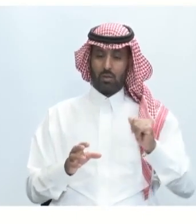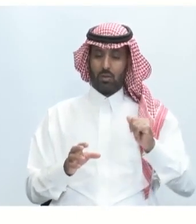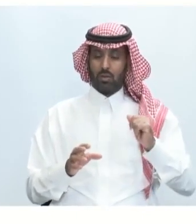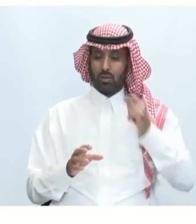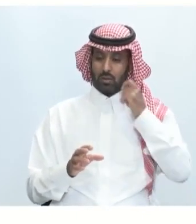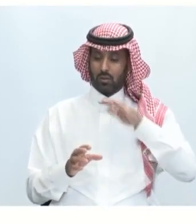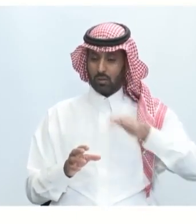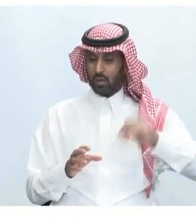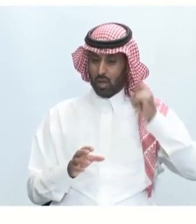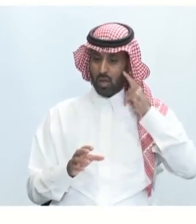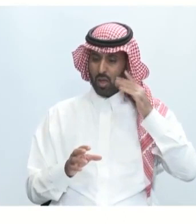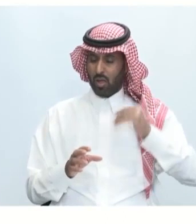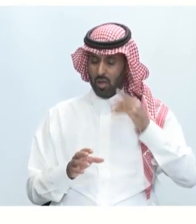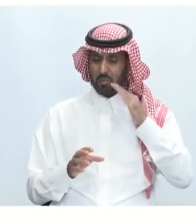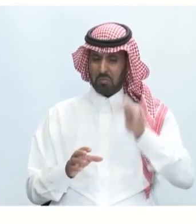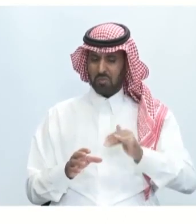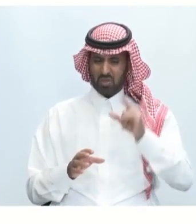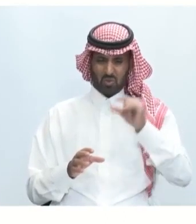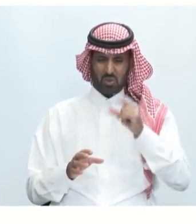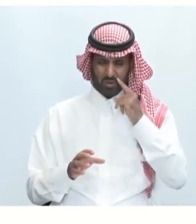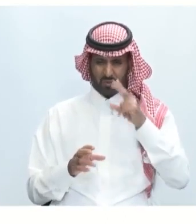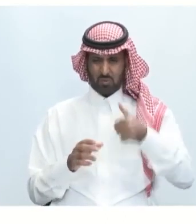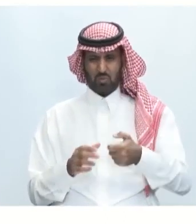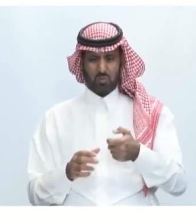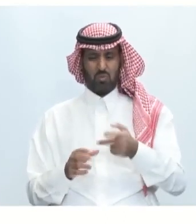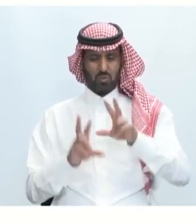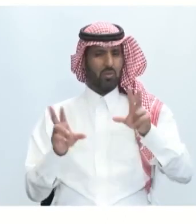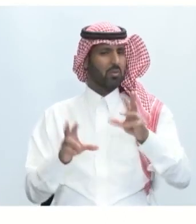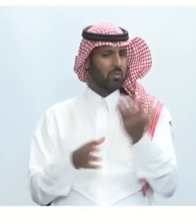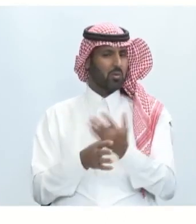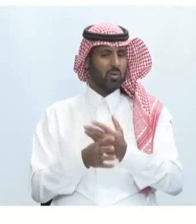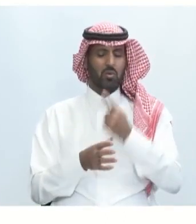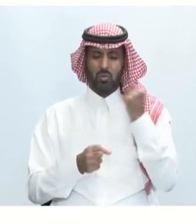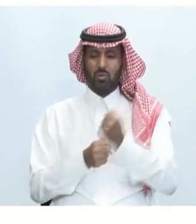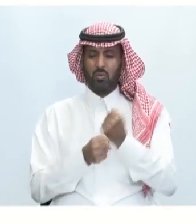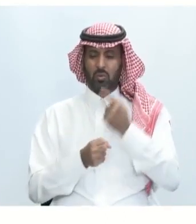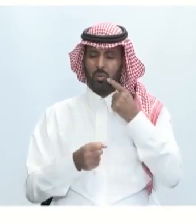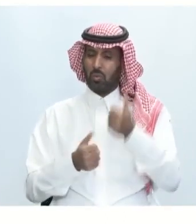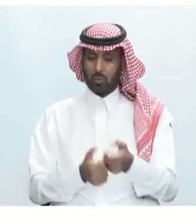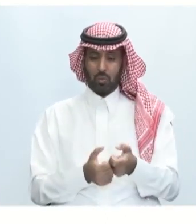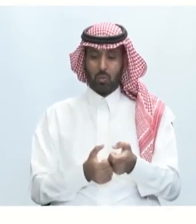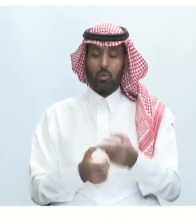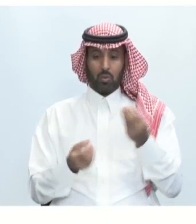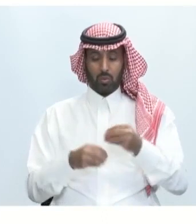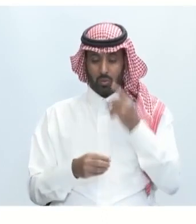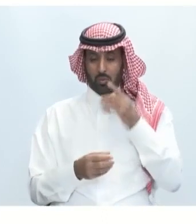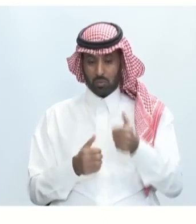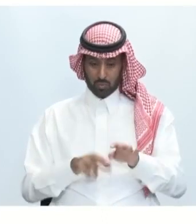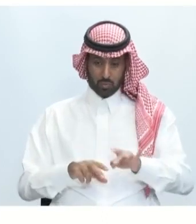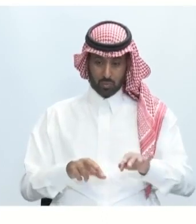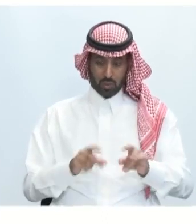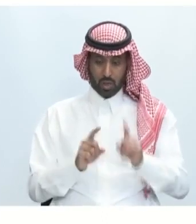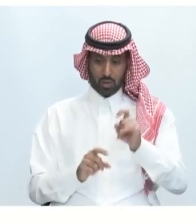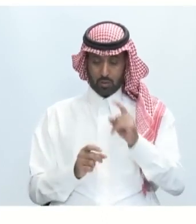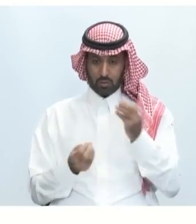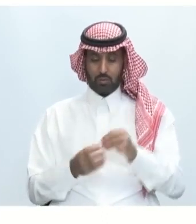are watching less TV now because they spend more time doing things like playing video games and surfing the internet.